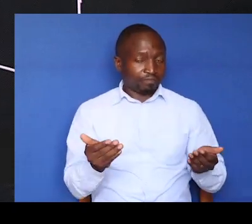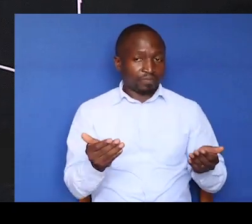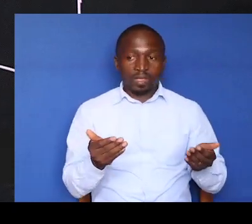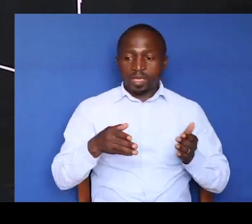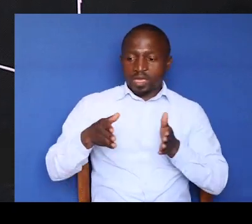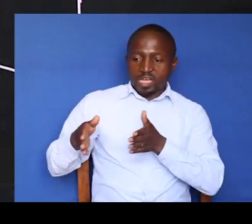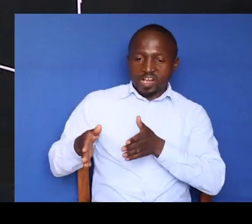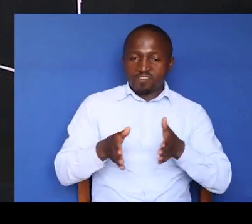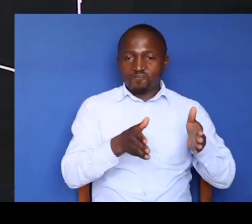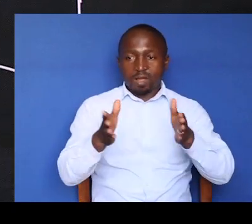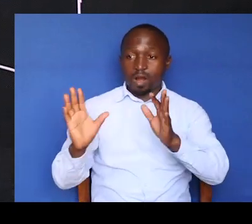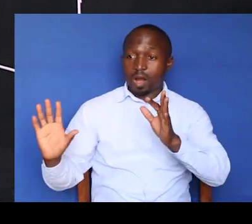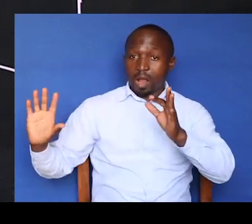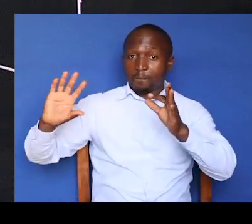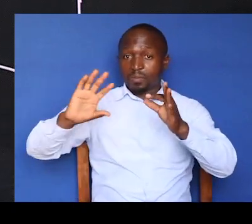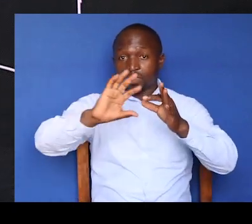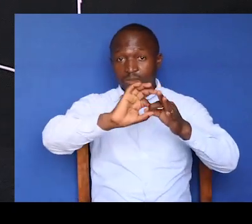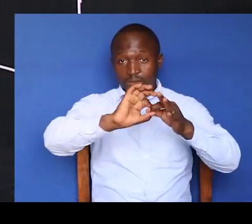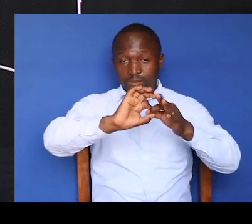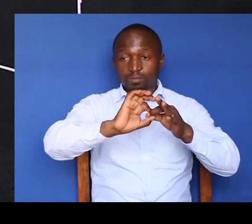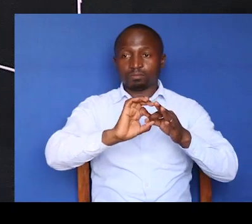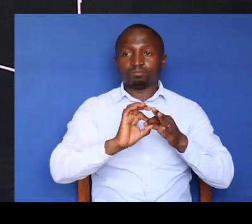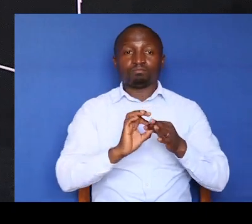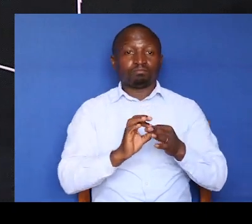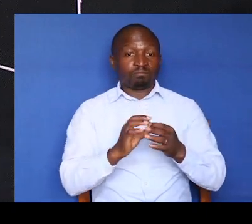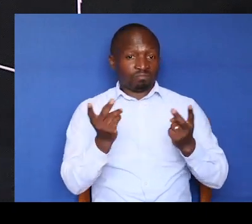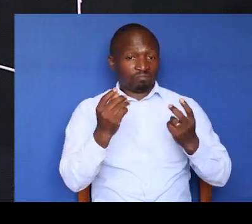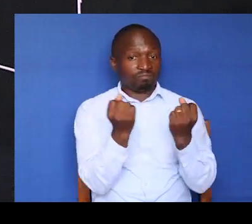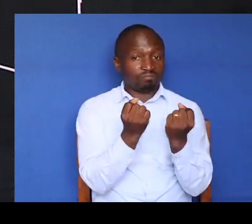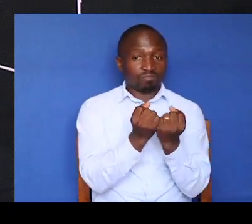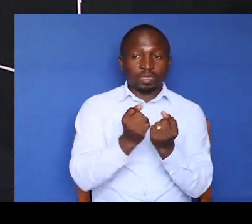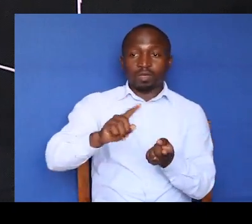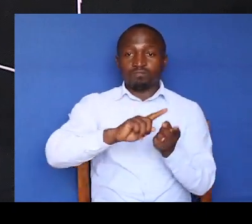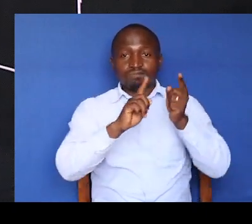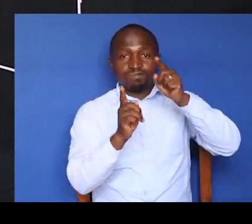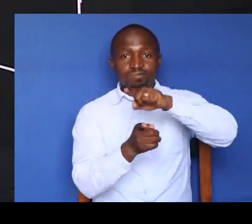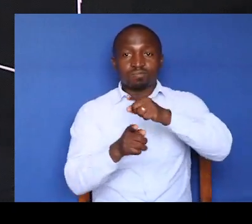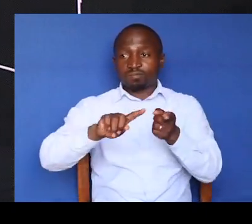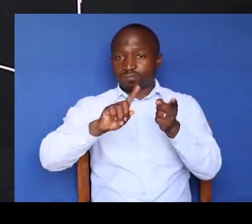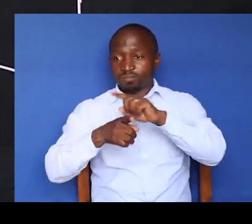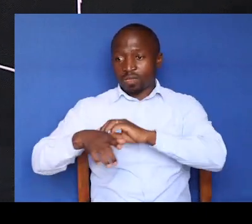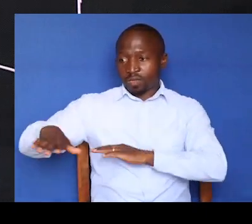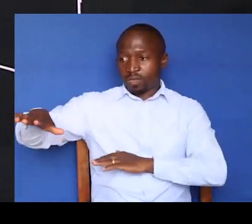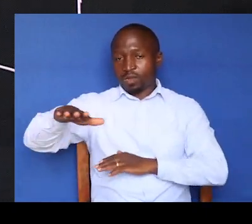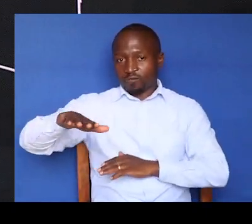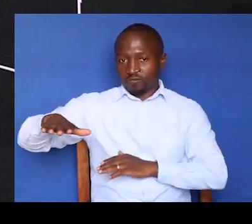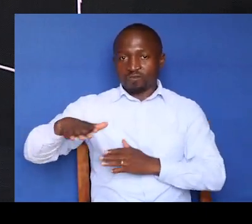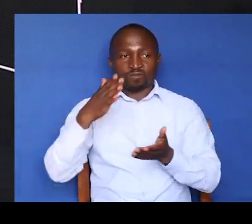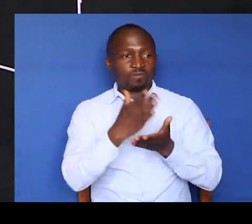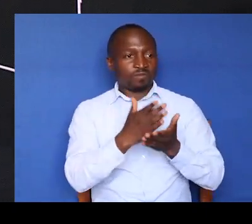capture makes the evolution of landscape, especially in areas of river valley, by